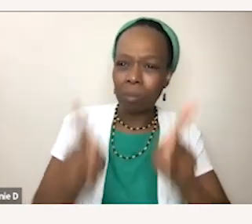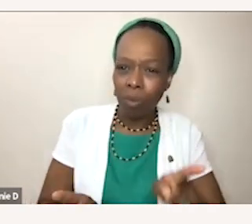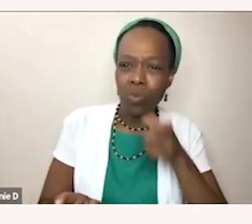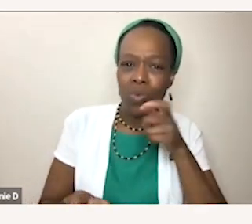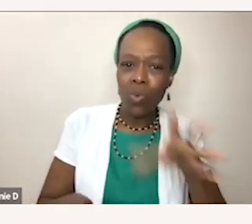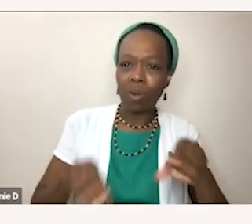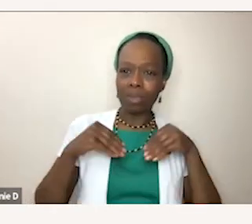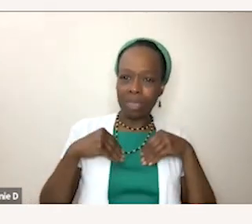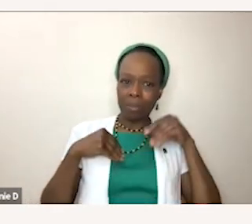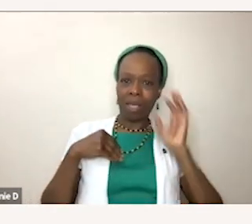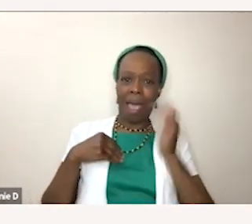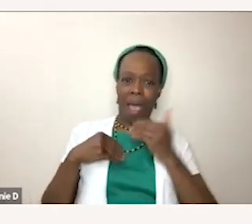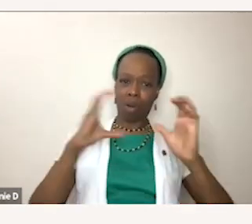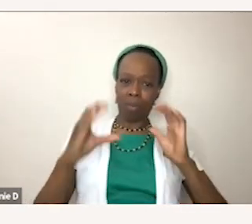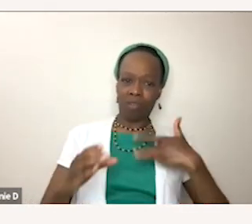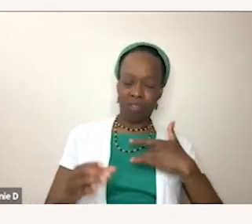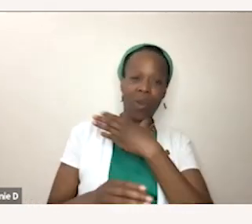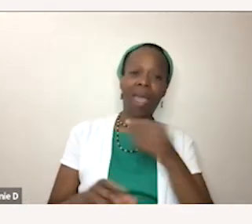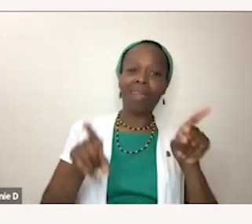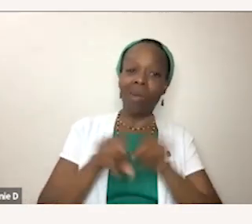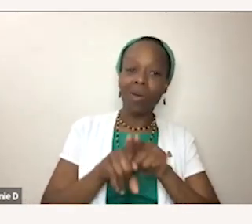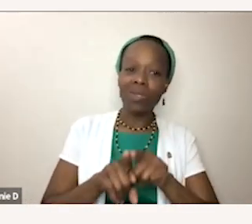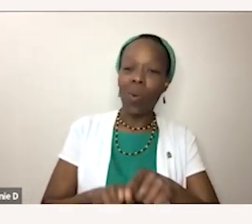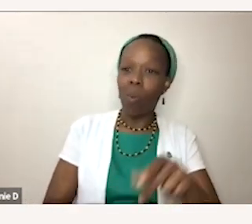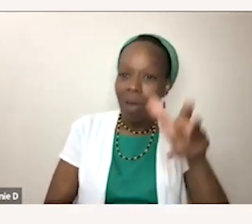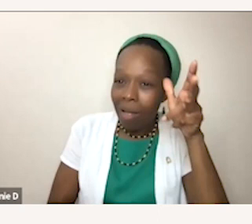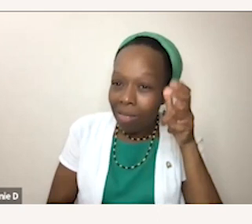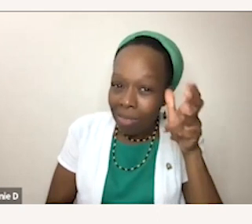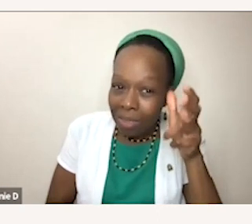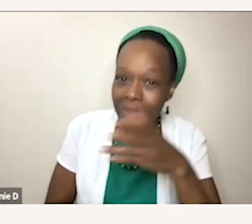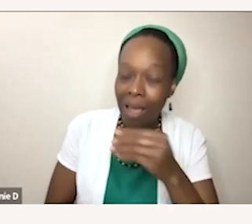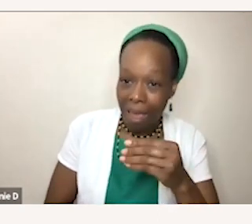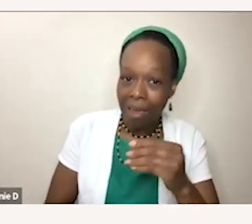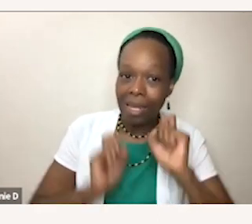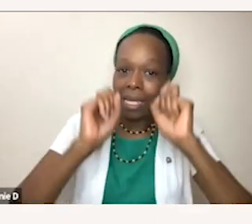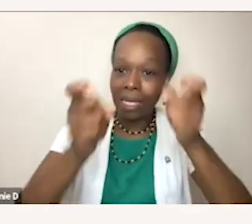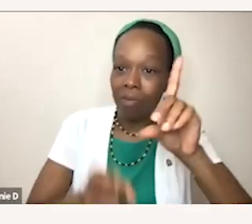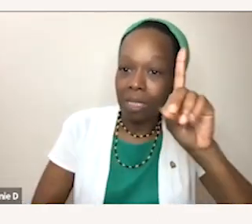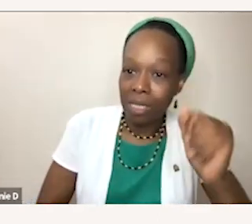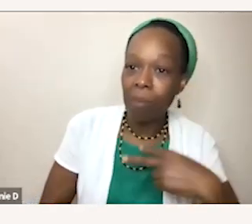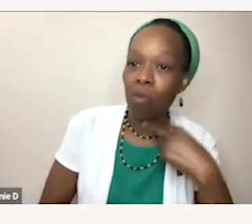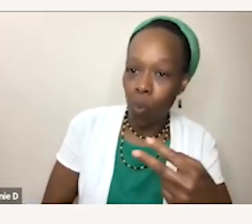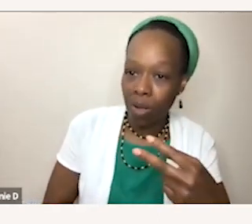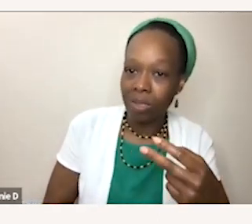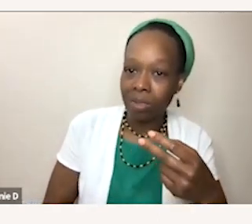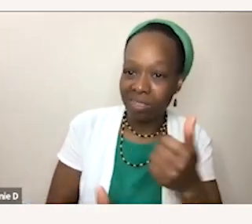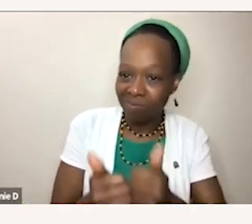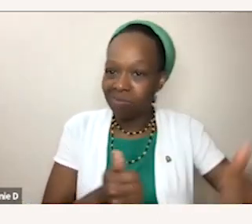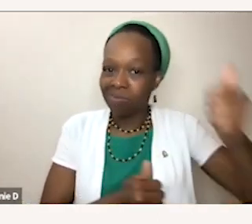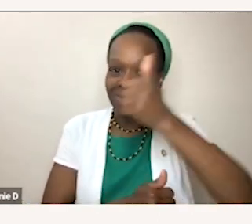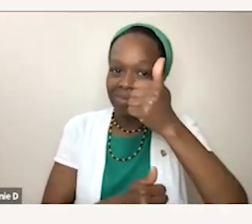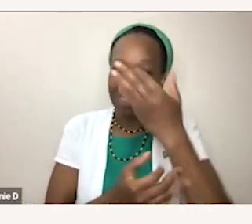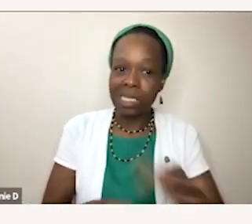our communication? And listening and deferring to disabled voices. It is so important. Individuals